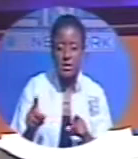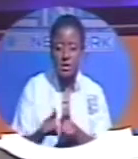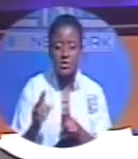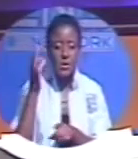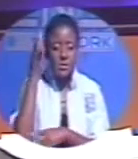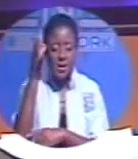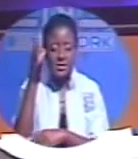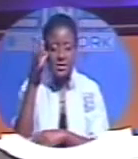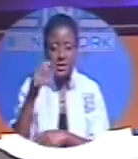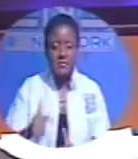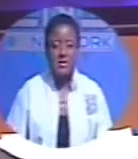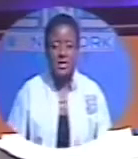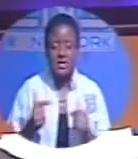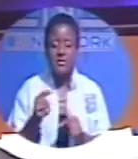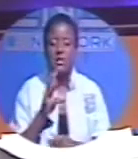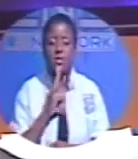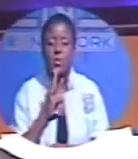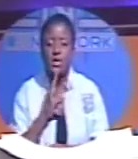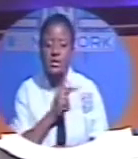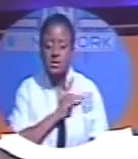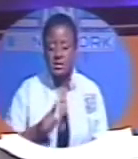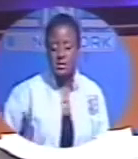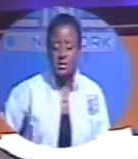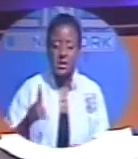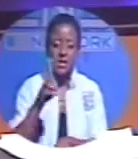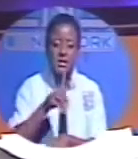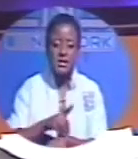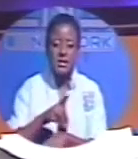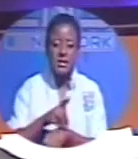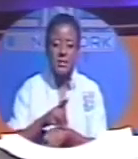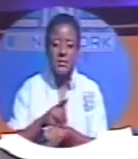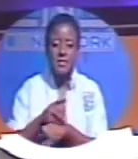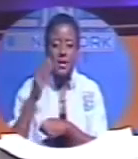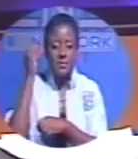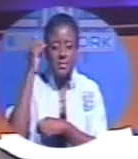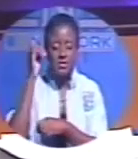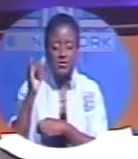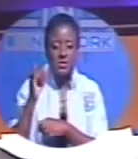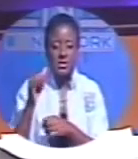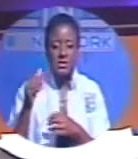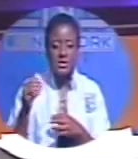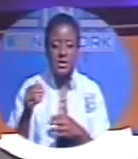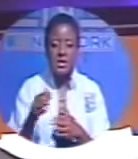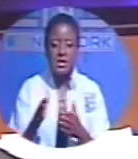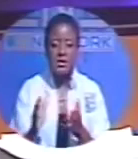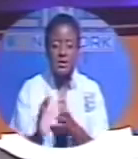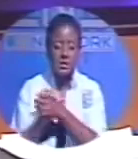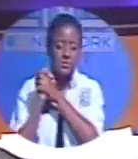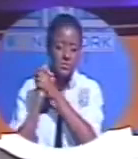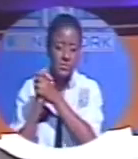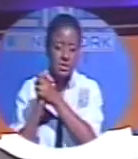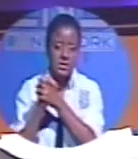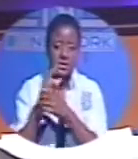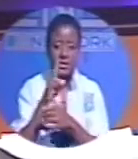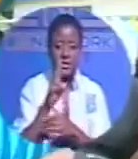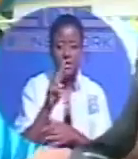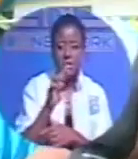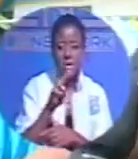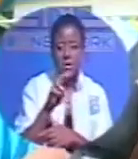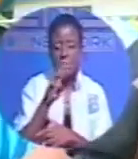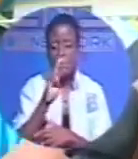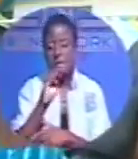Raymond Wells, is singing the praises of urban renewal. He too has joined the community development. We want to